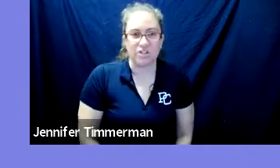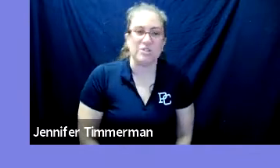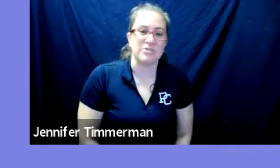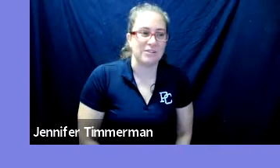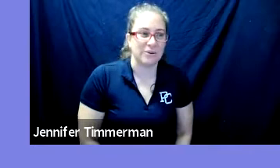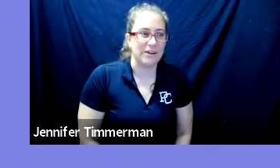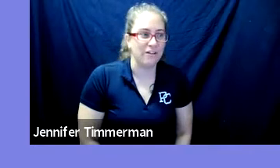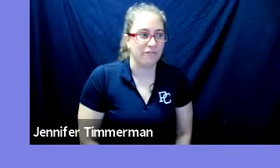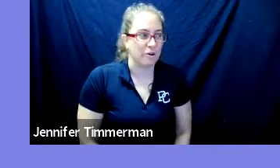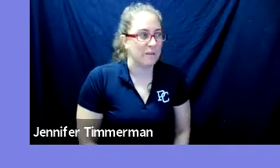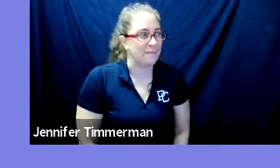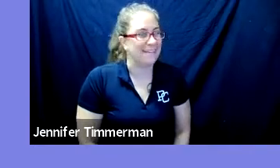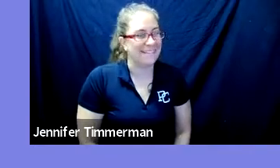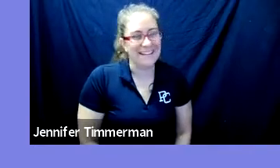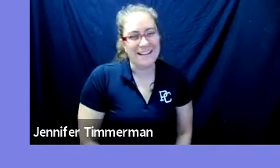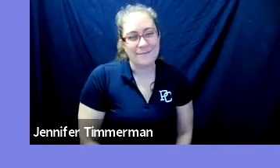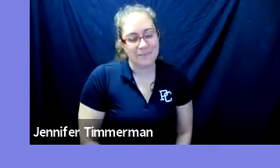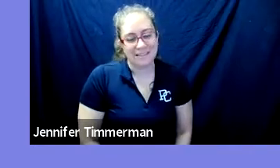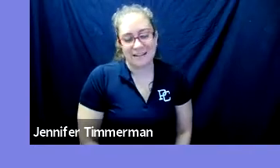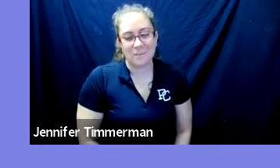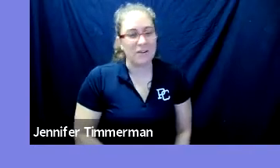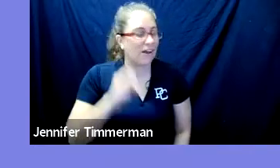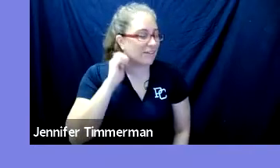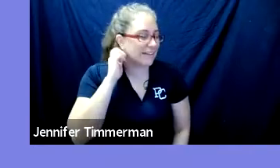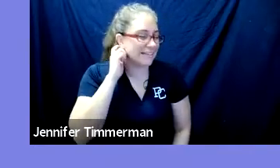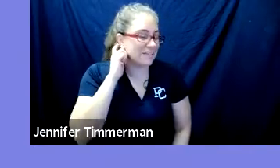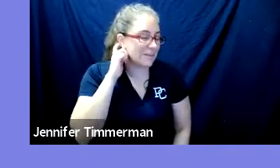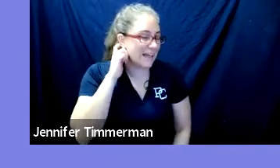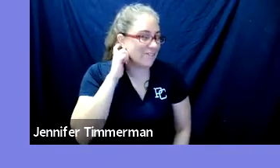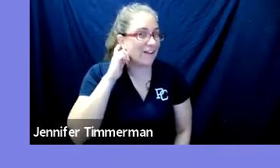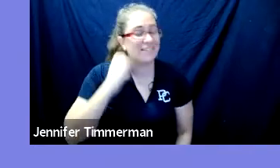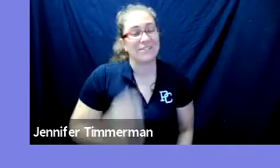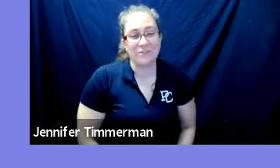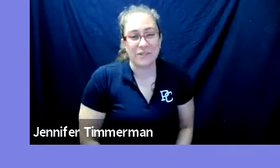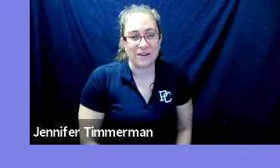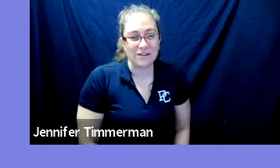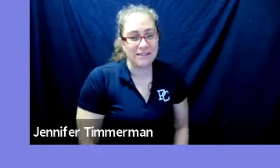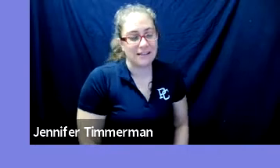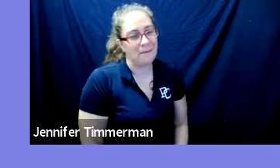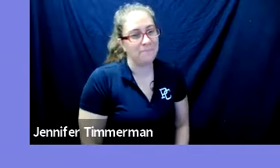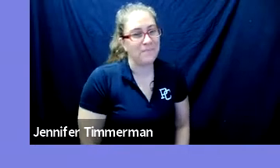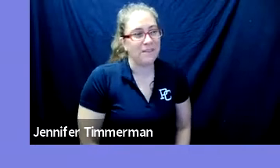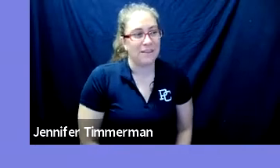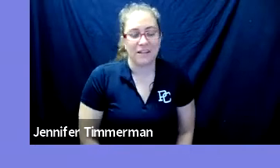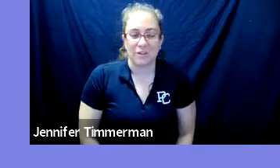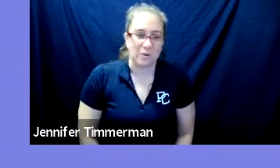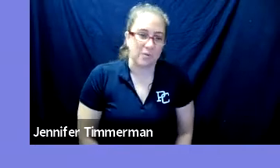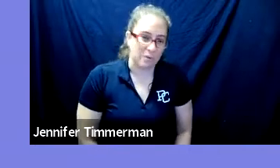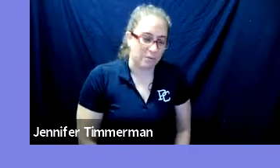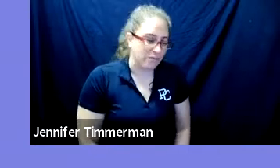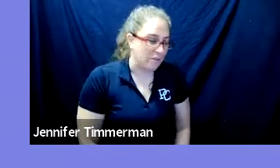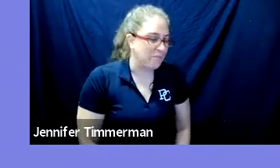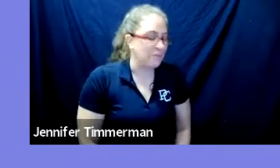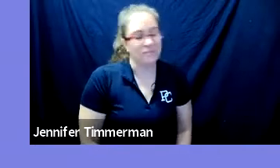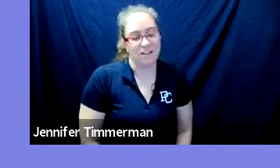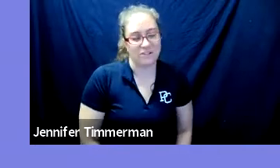dog children or fur babies, plus a number of other kids we have fostered over the years. In Illinois, where we